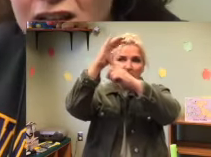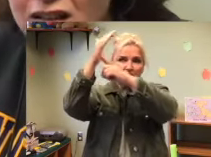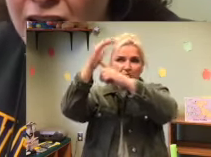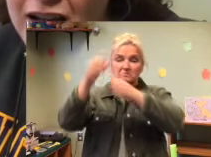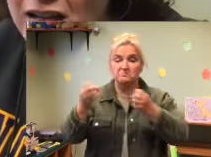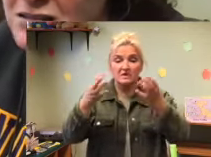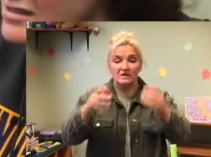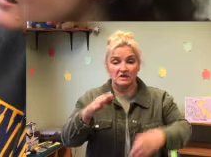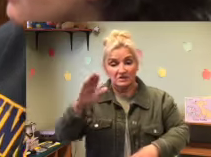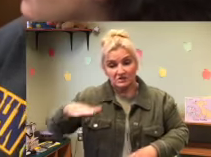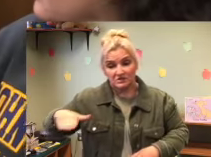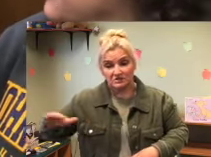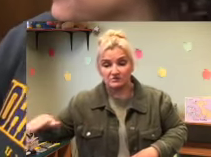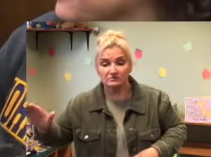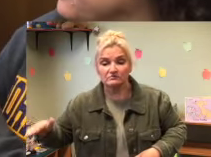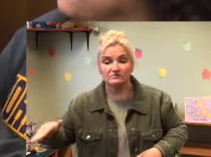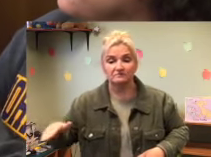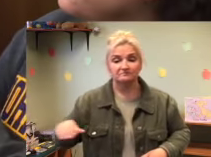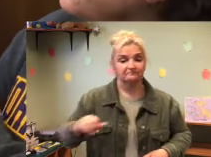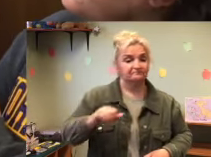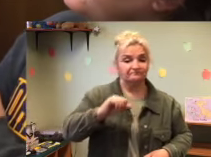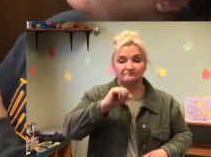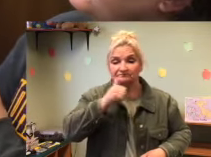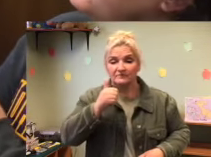holes in kites.